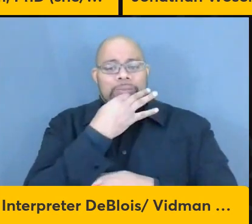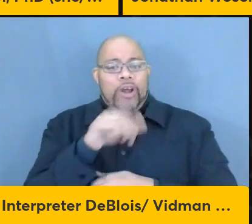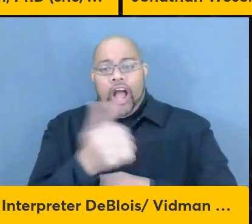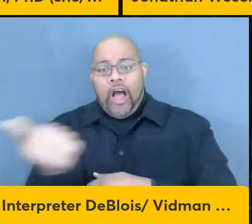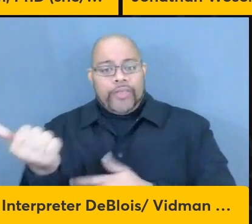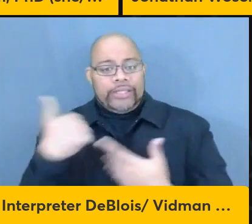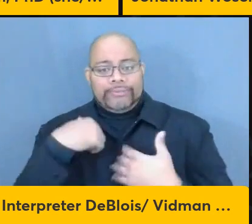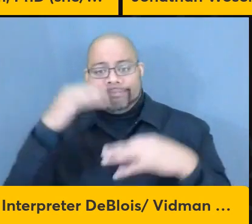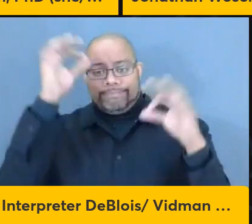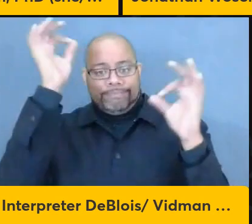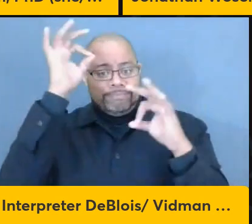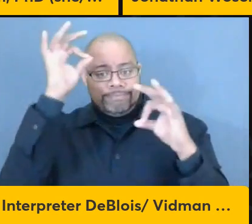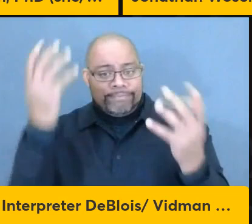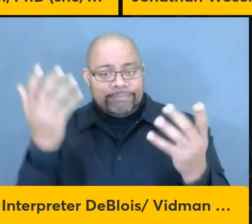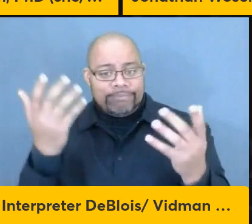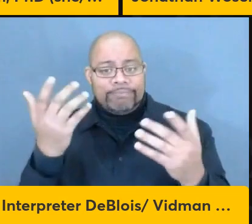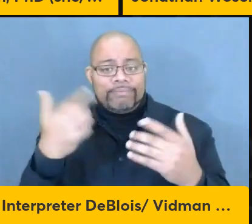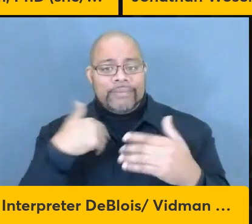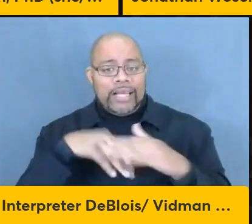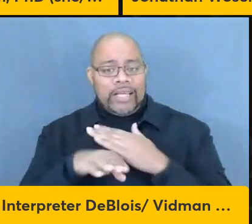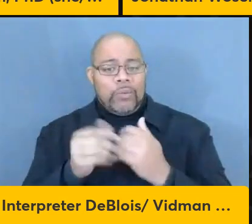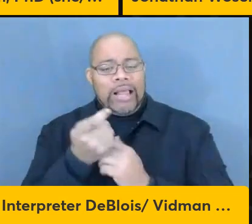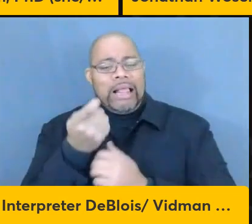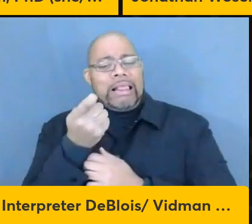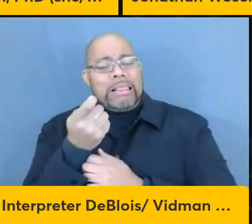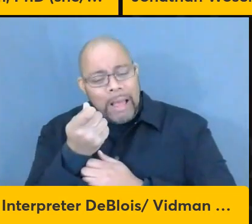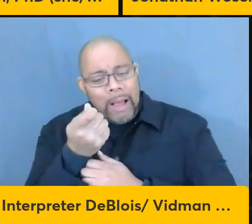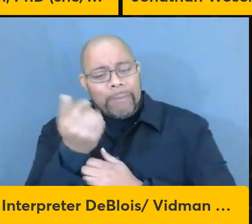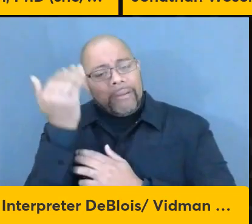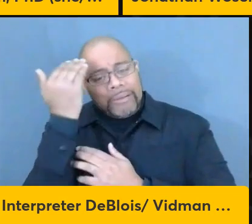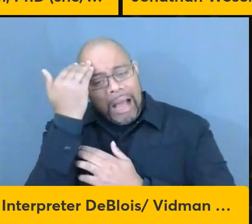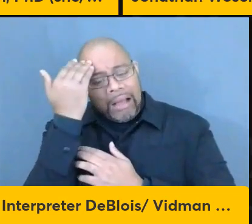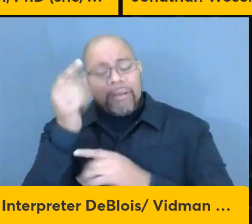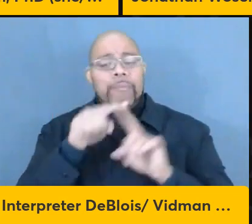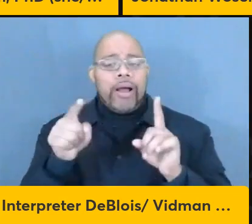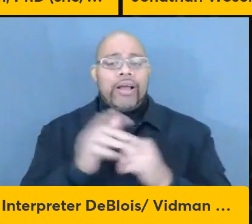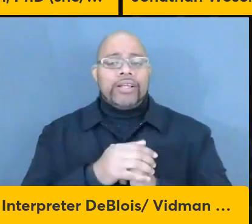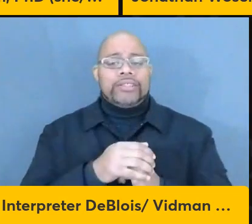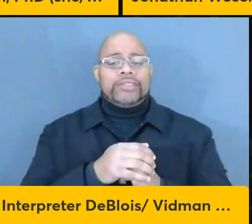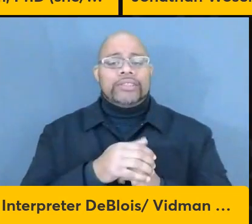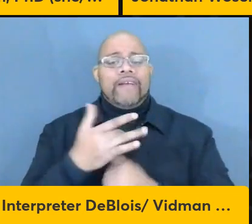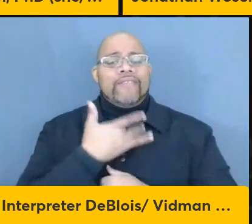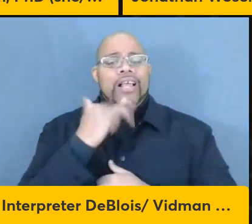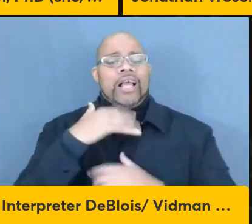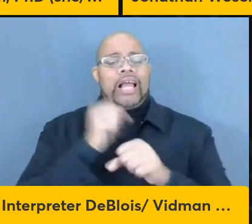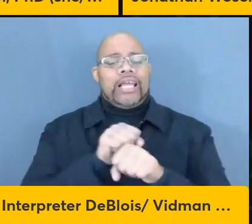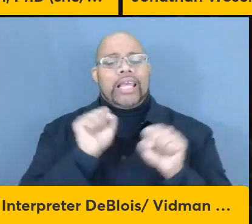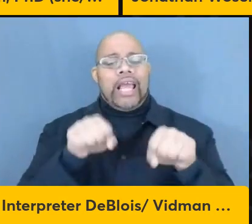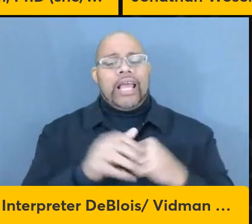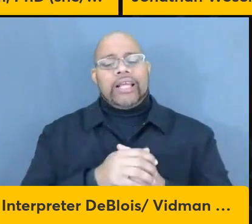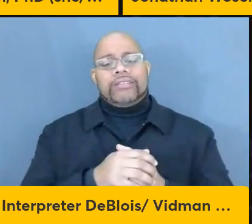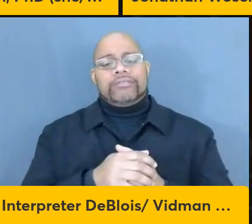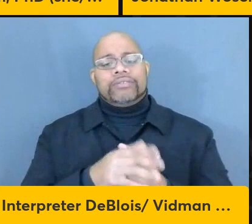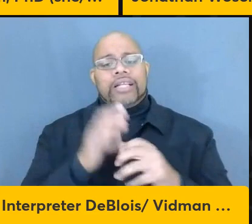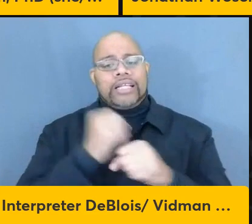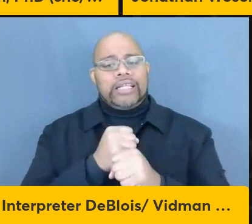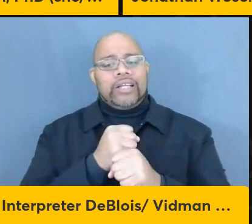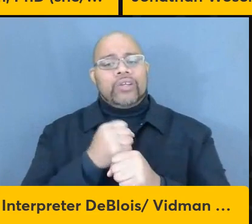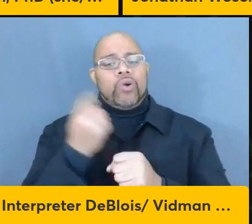is, I'm coming in with a little bit more of a knowledge base, but, I feel like I get to continuously